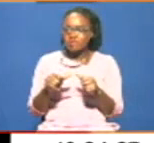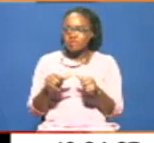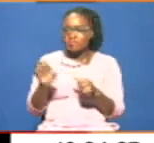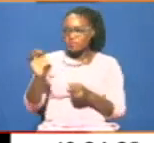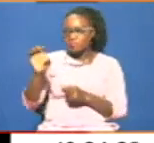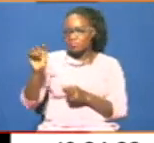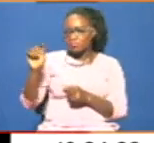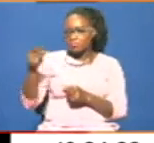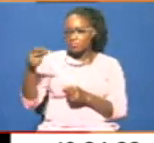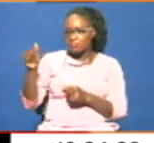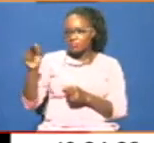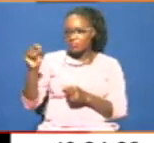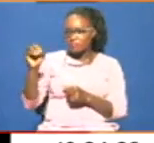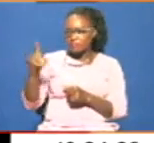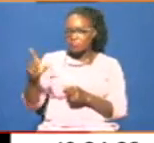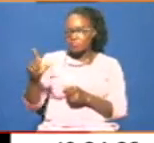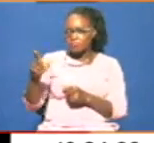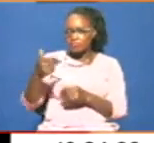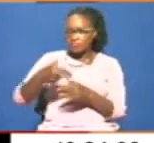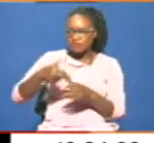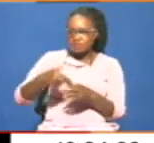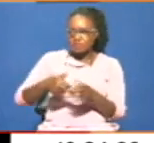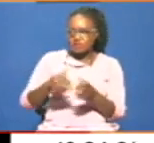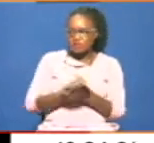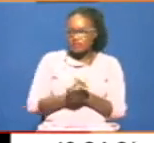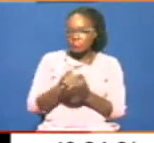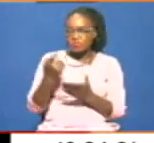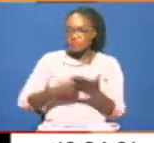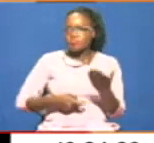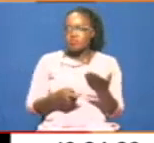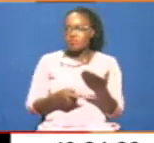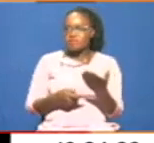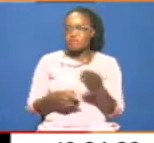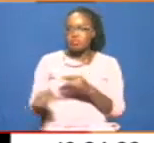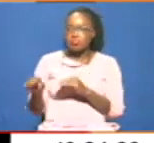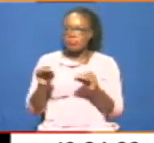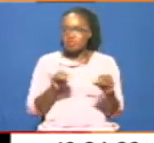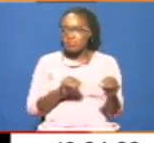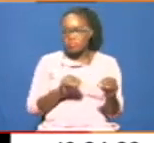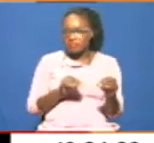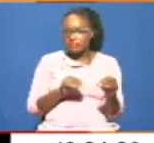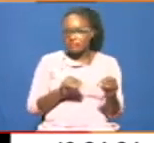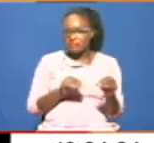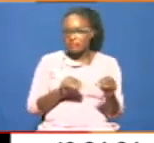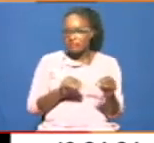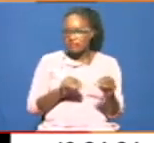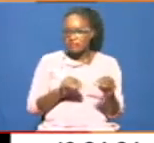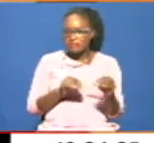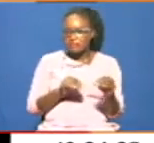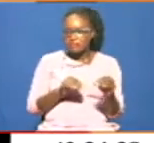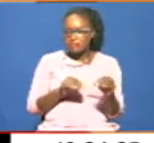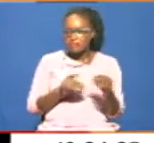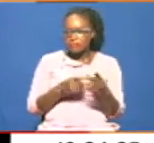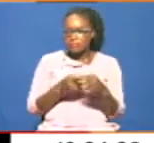ethanol-based fuels. Mm-hmm. And then you look at the taxes that are placed there, that are imposed on those fuels, and then you